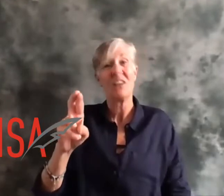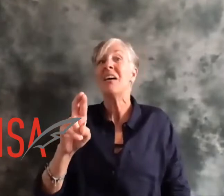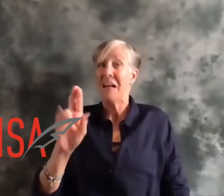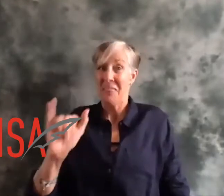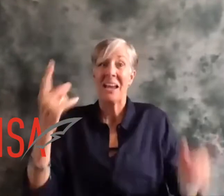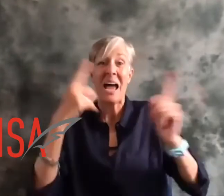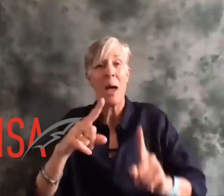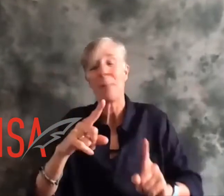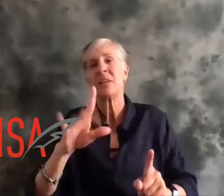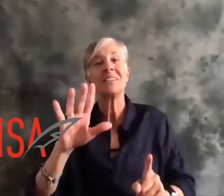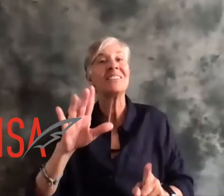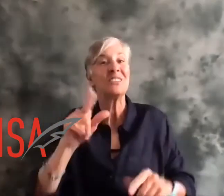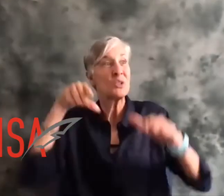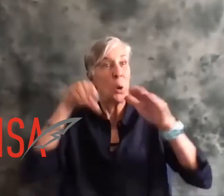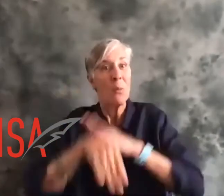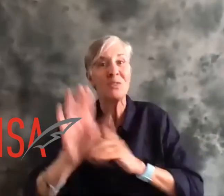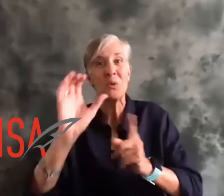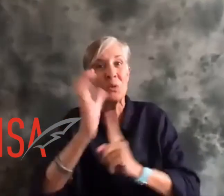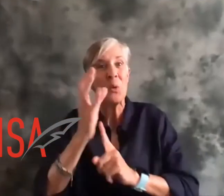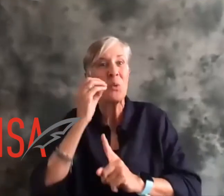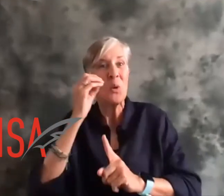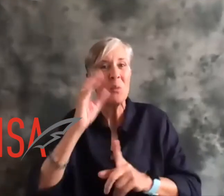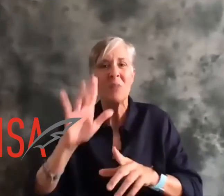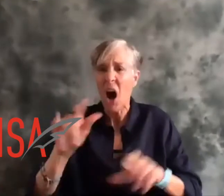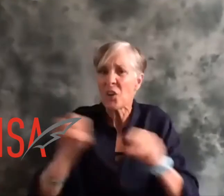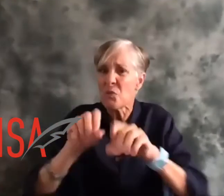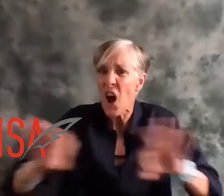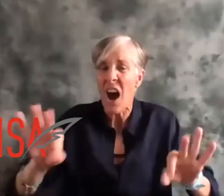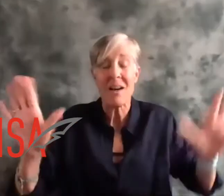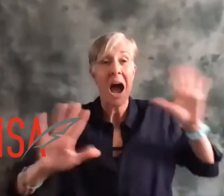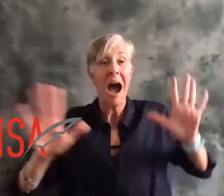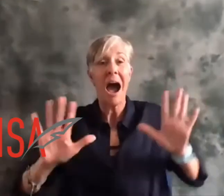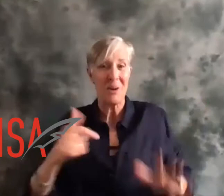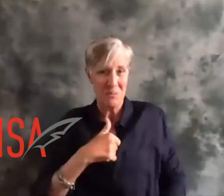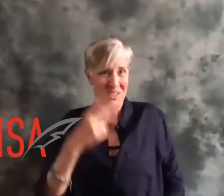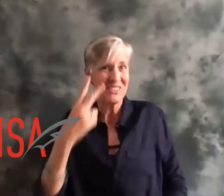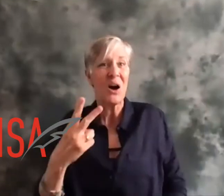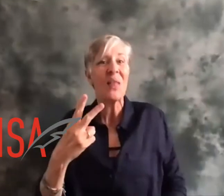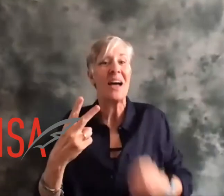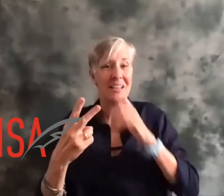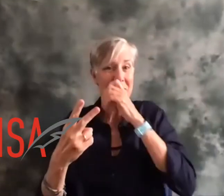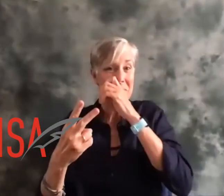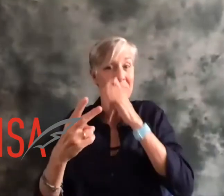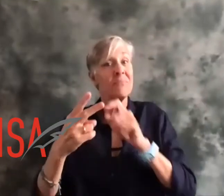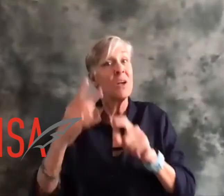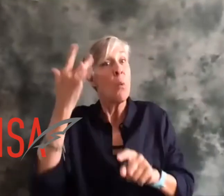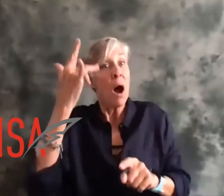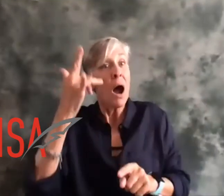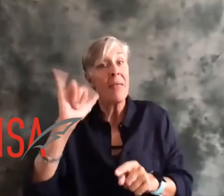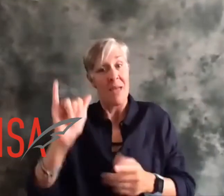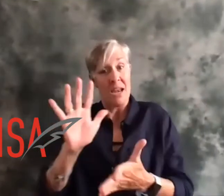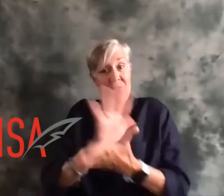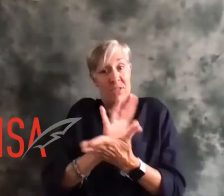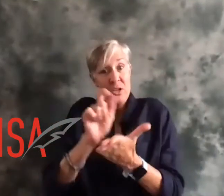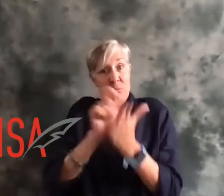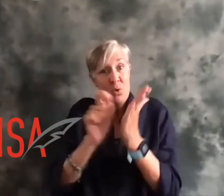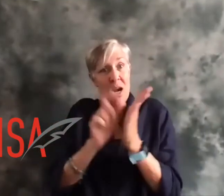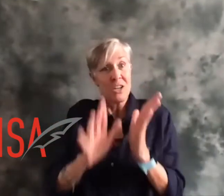your shoes. And that came to the screen because of the filmmaker, because of